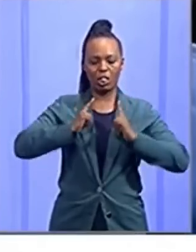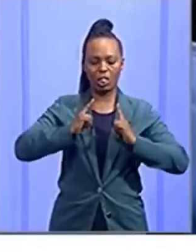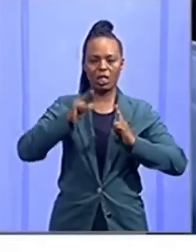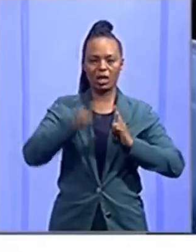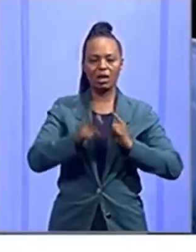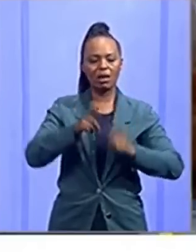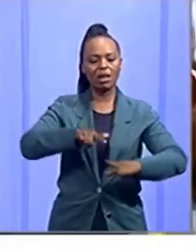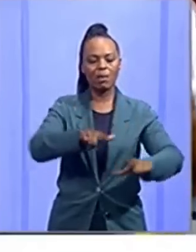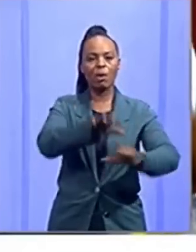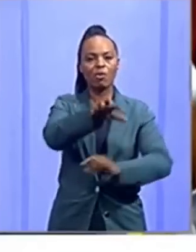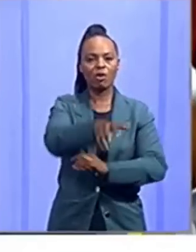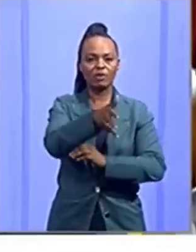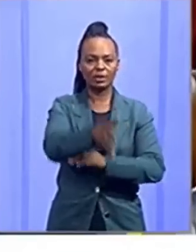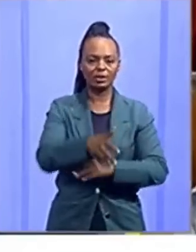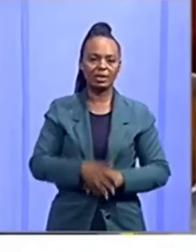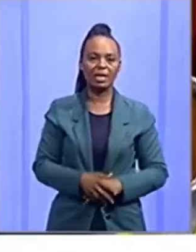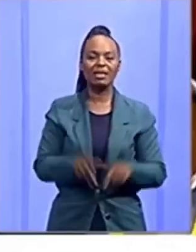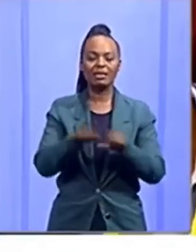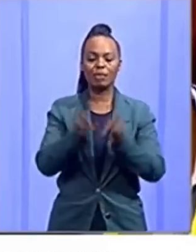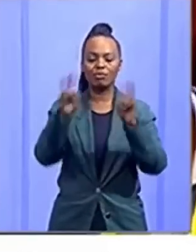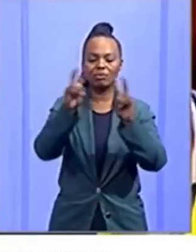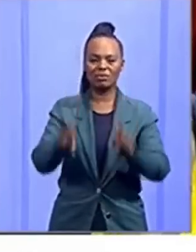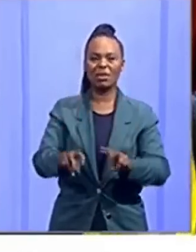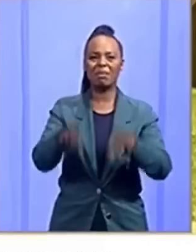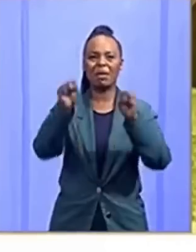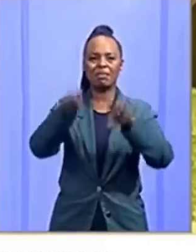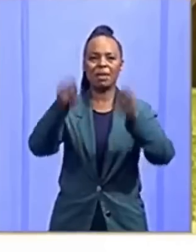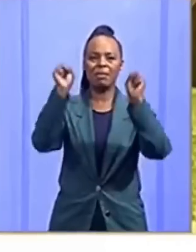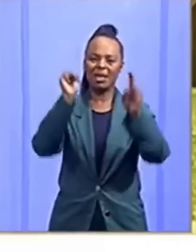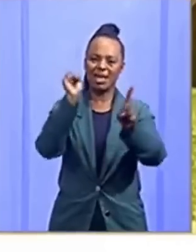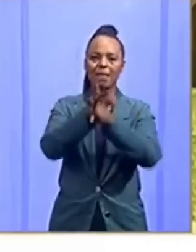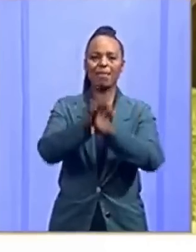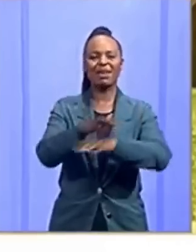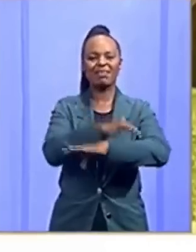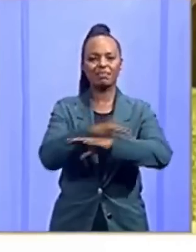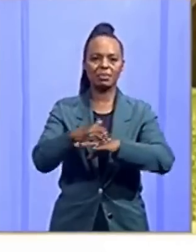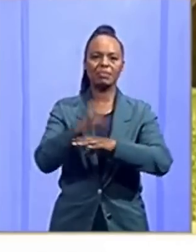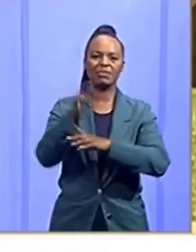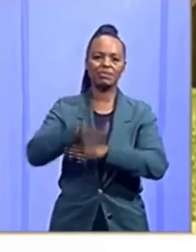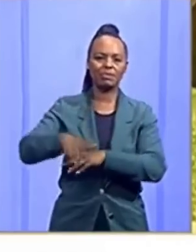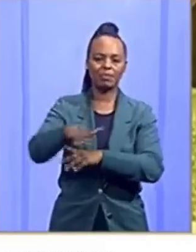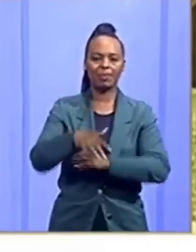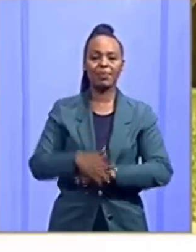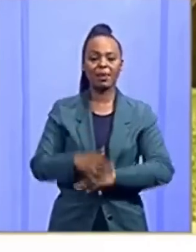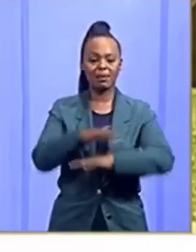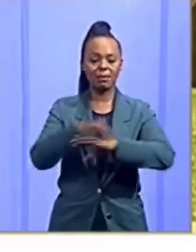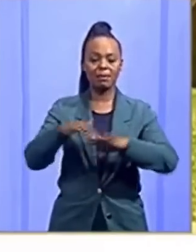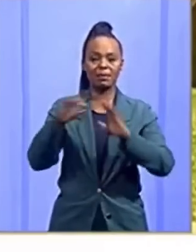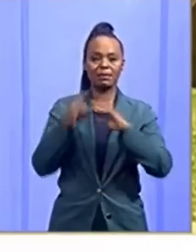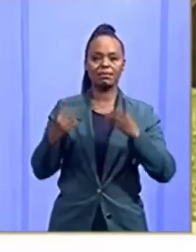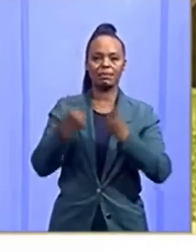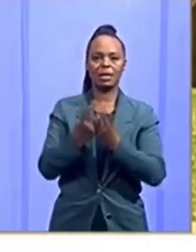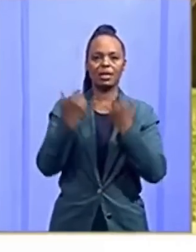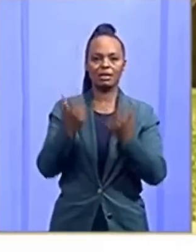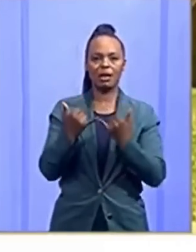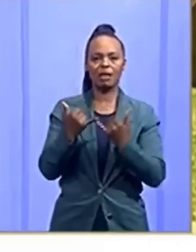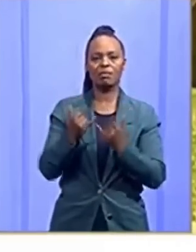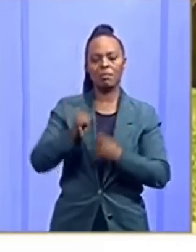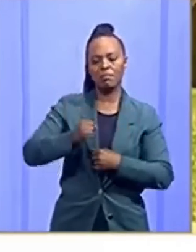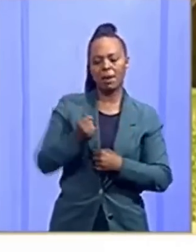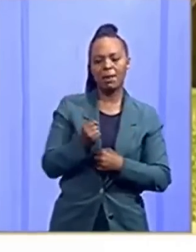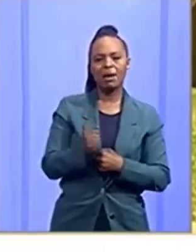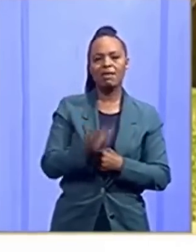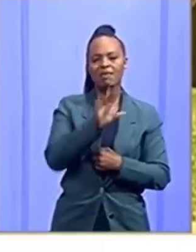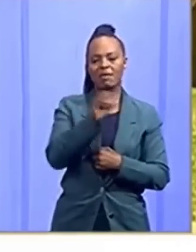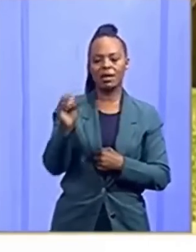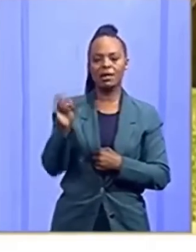ya mohlagatse e tšwelago pele go ama gampe balemi. mme lefapha la rona la temothuo le tlile ka madi a kana ka 500 million